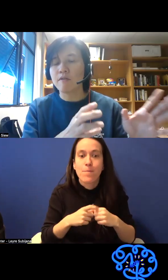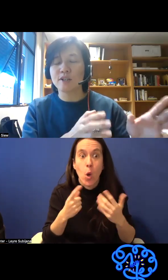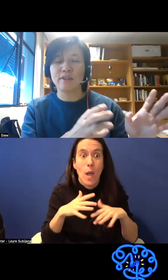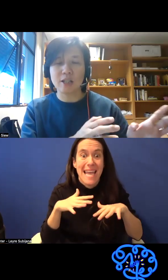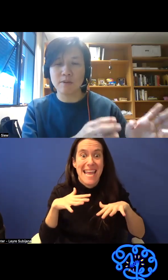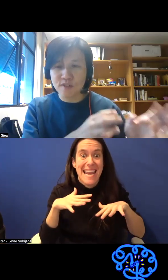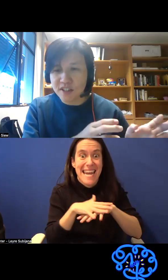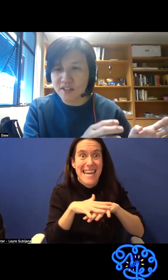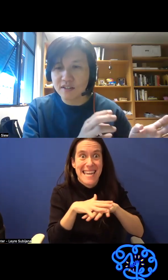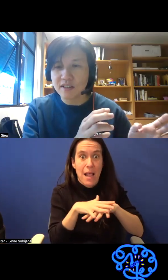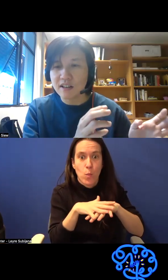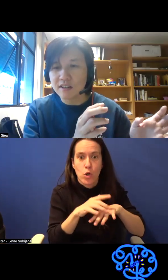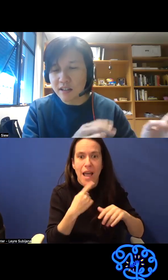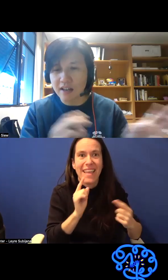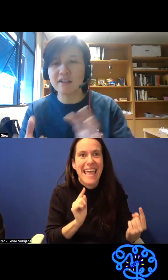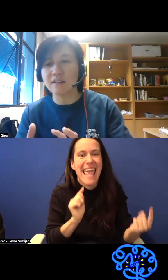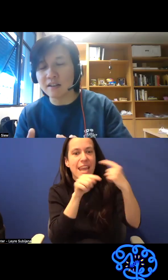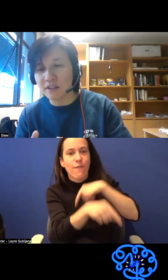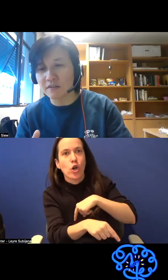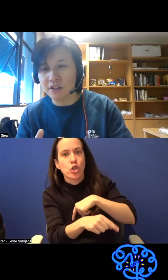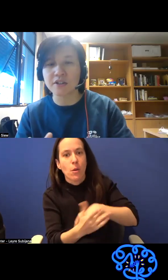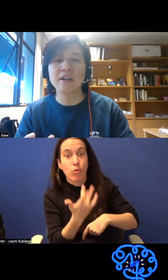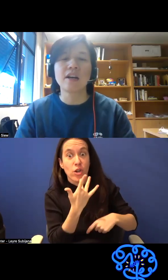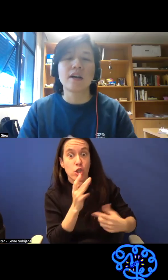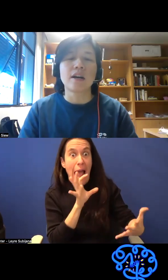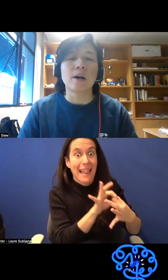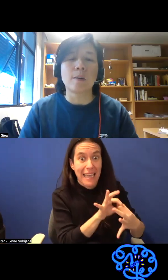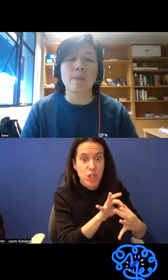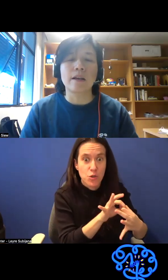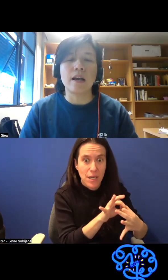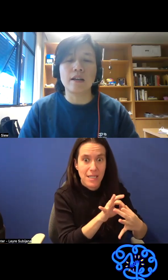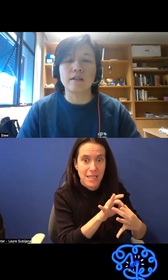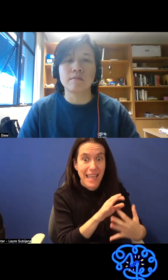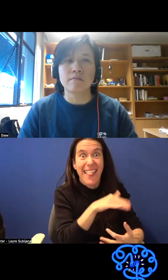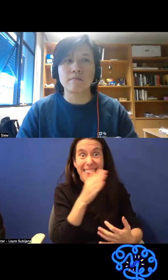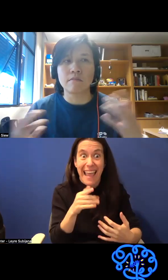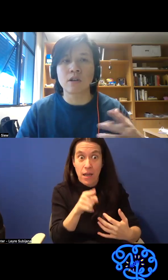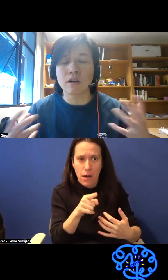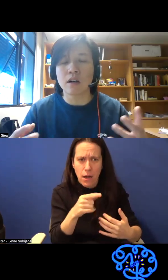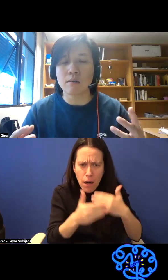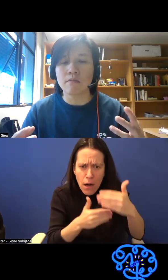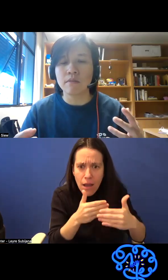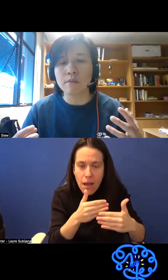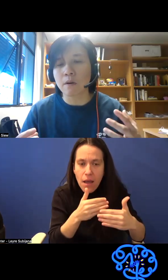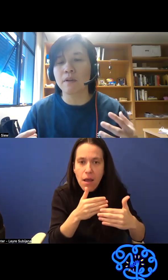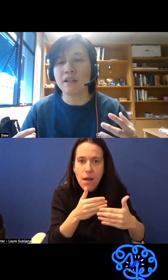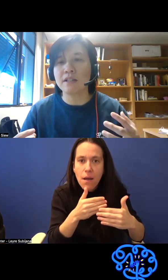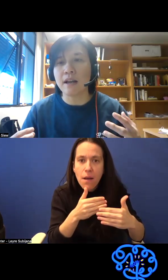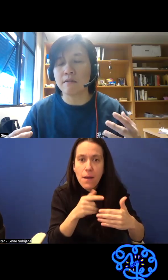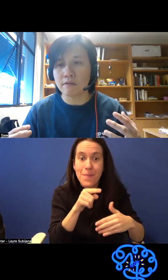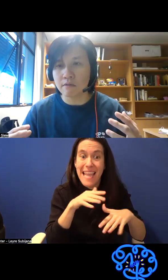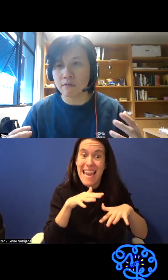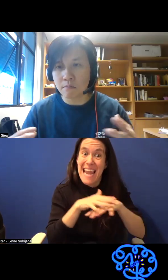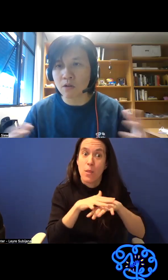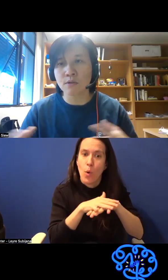inverse preferential attachment first, then the inverse version, had network properties